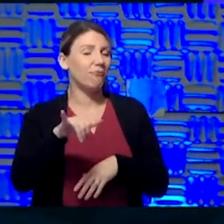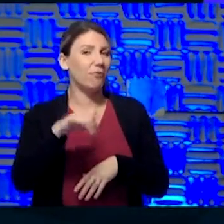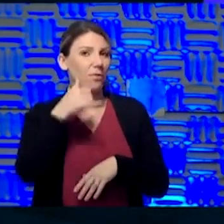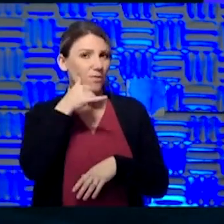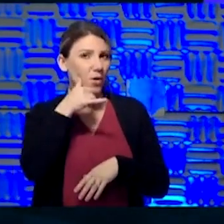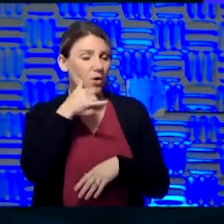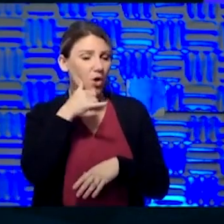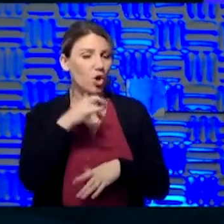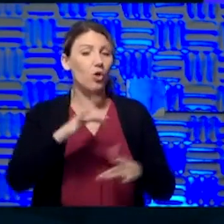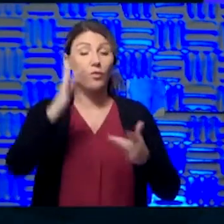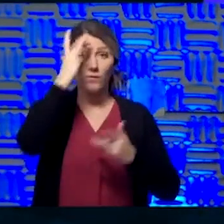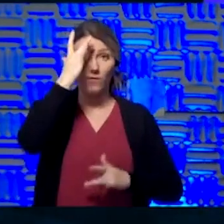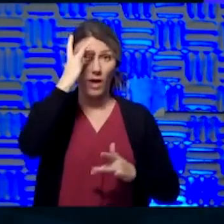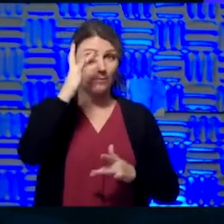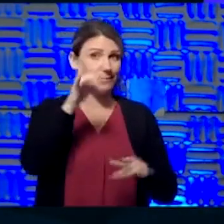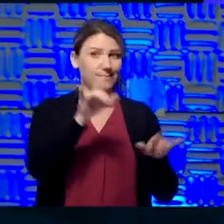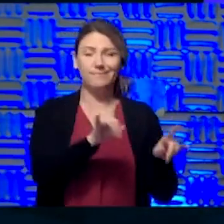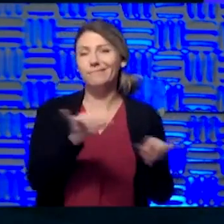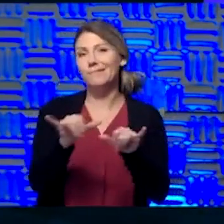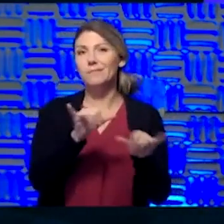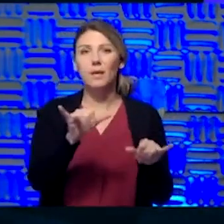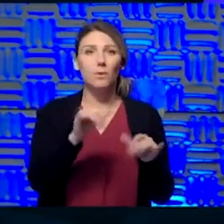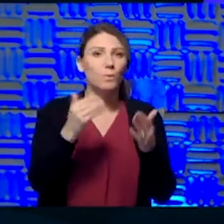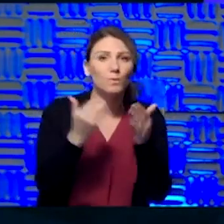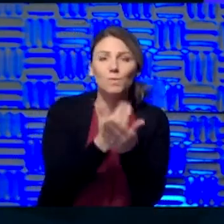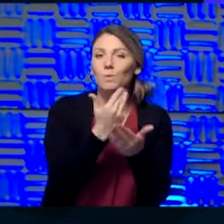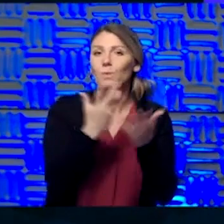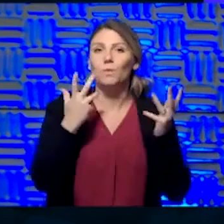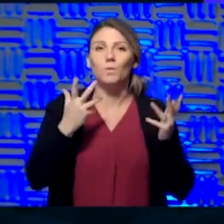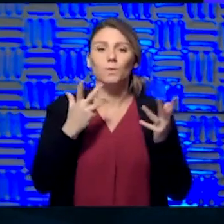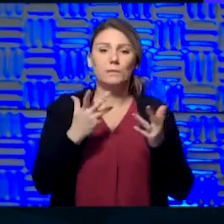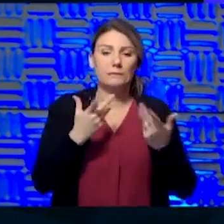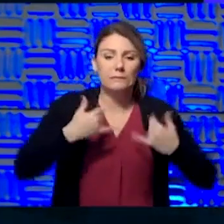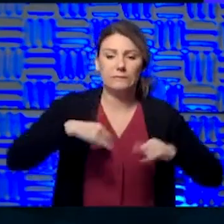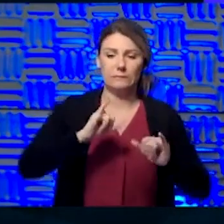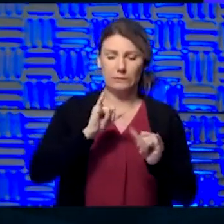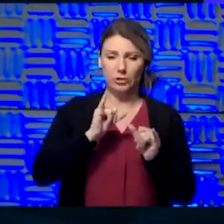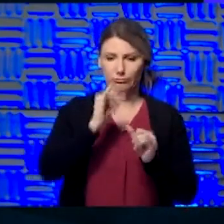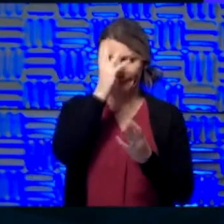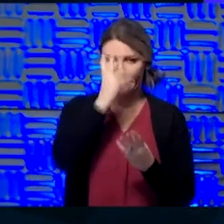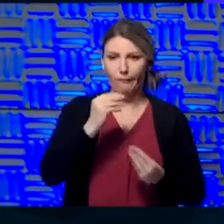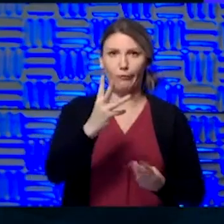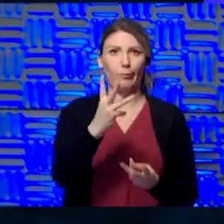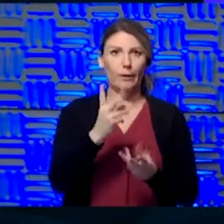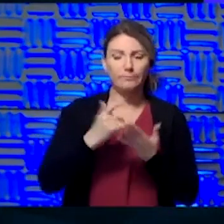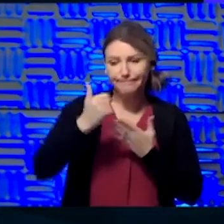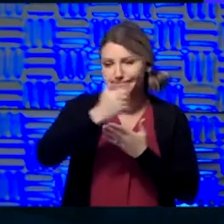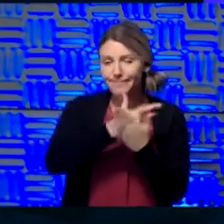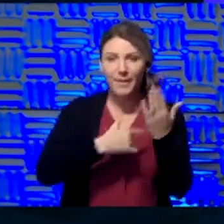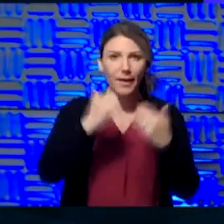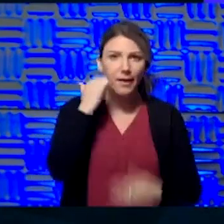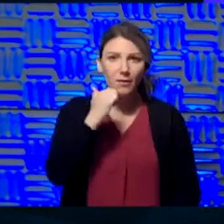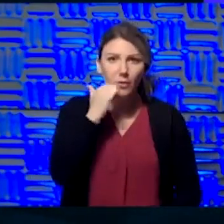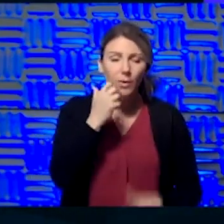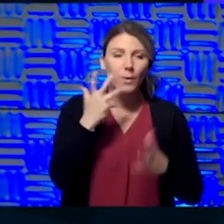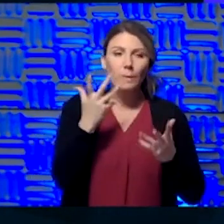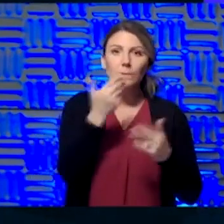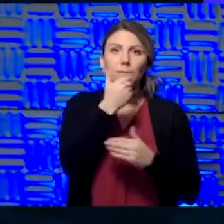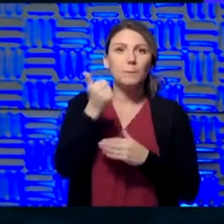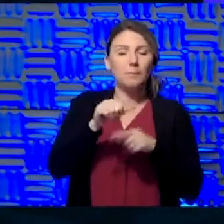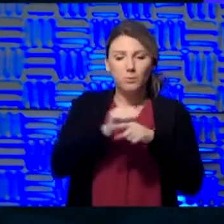still very new, and we were still getting information pretty much day by day on what the best practices